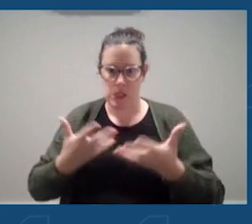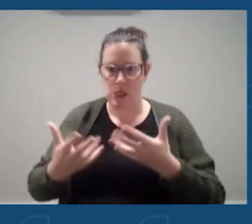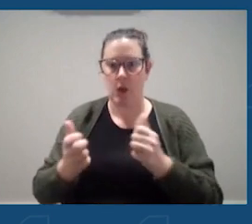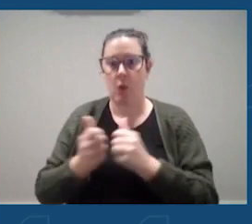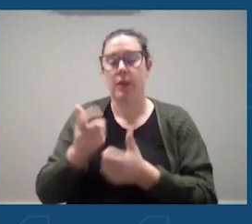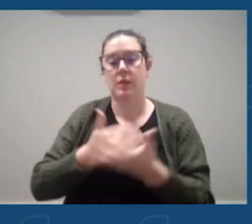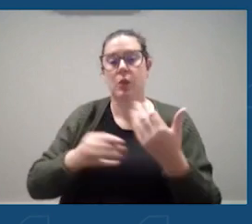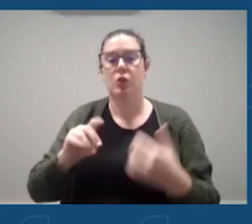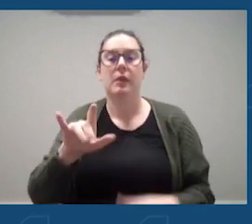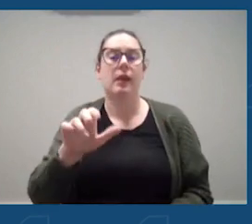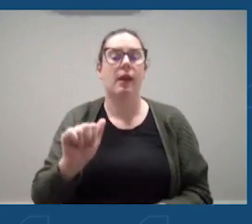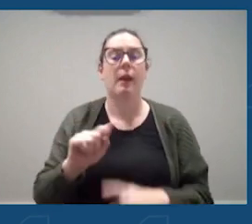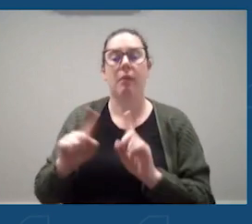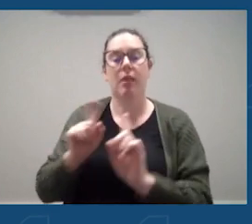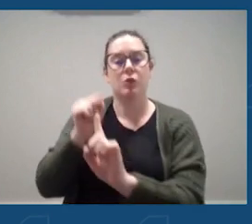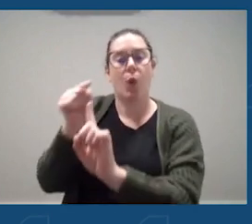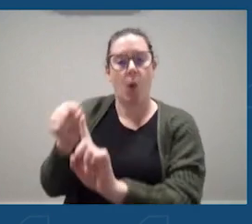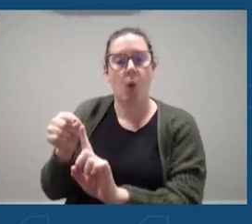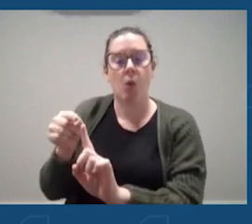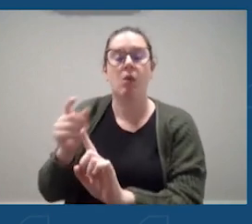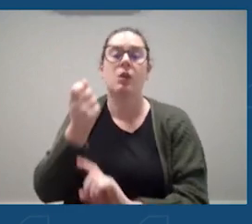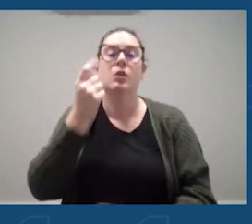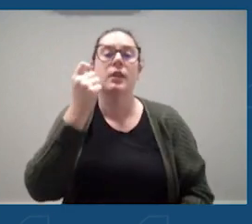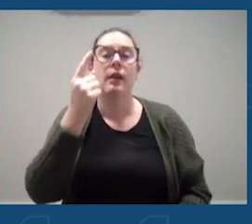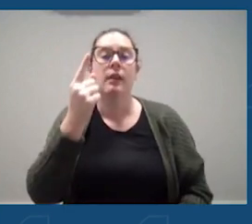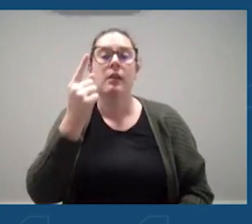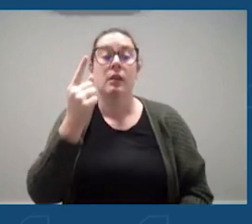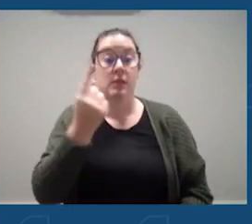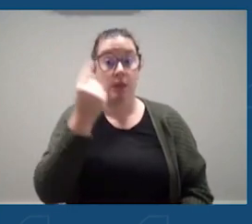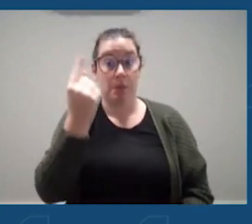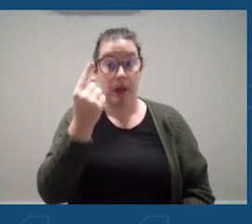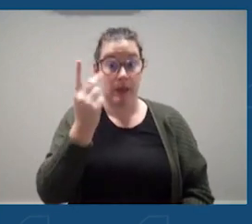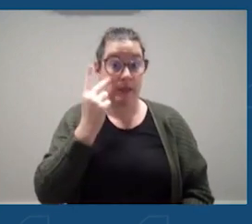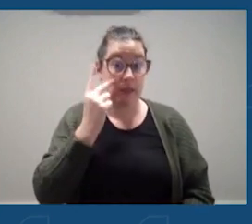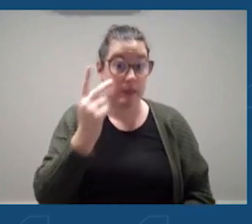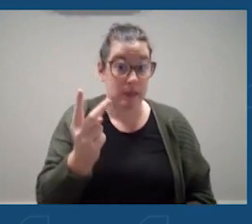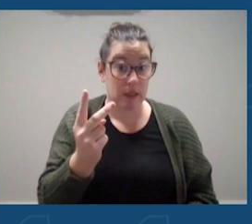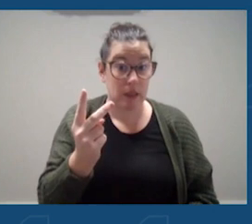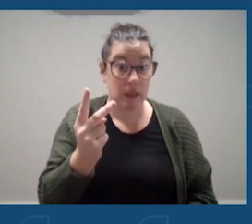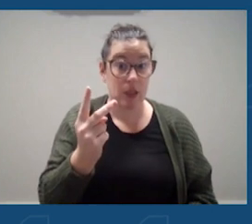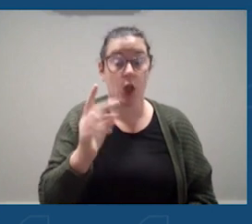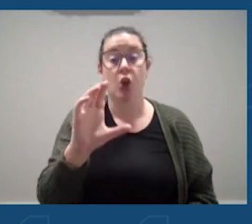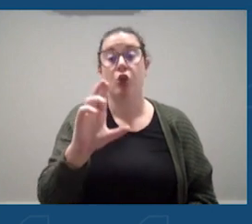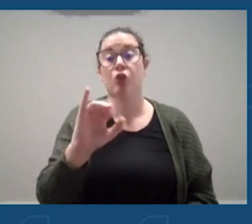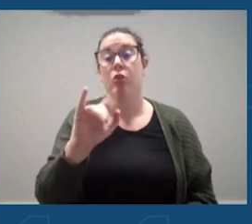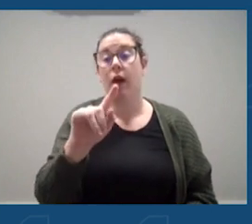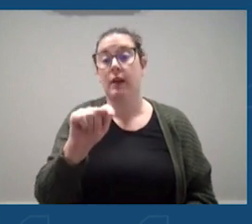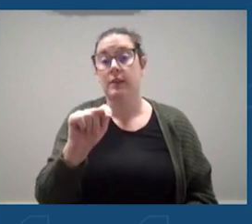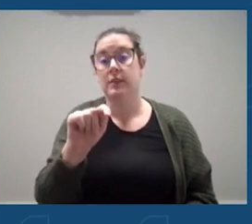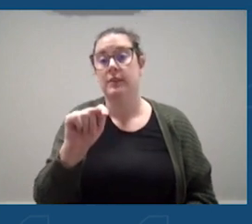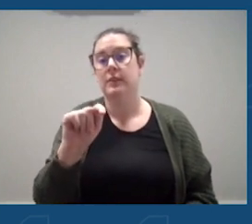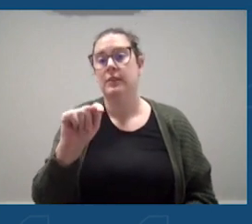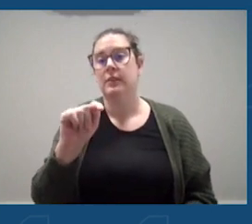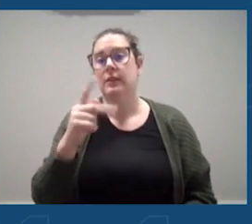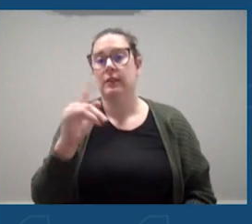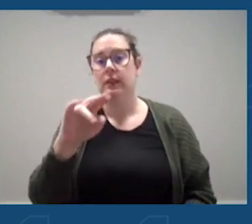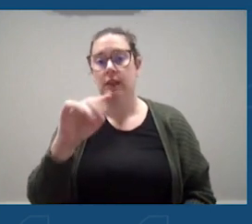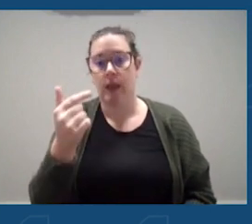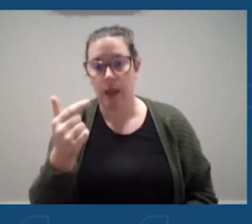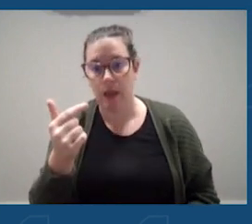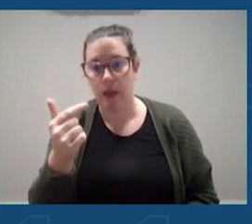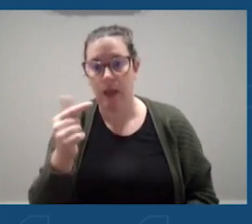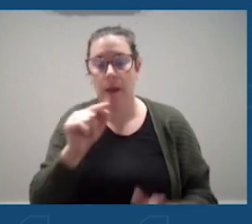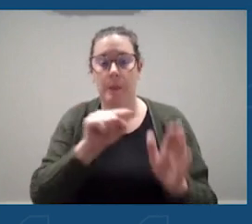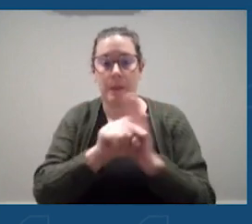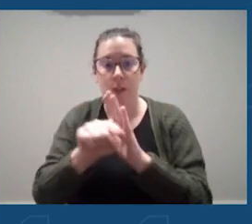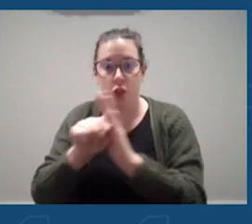on it. That when someone goes to see the Christ King massacre or the Tree of Life massacre,